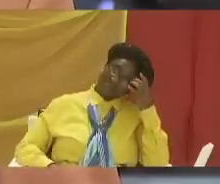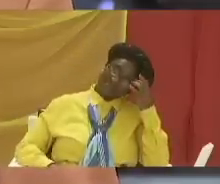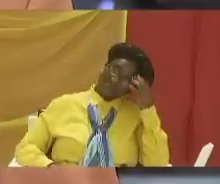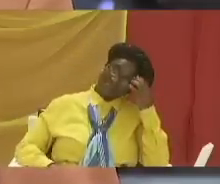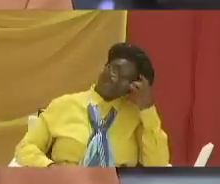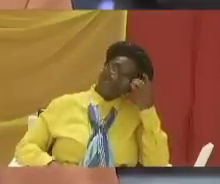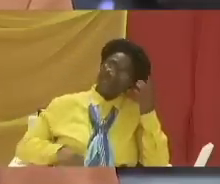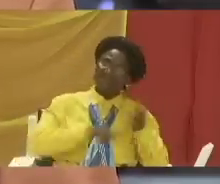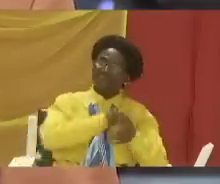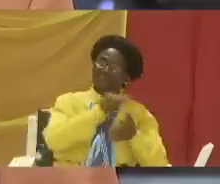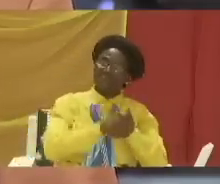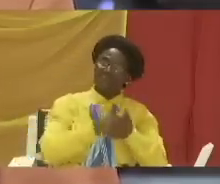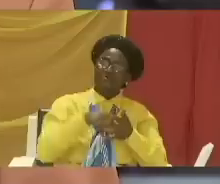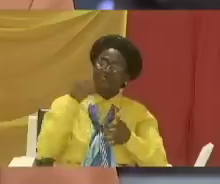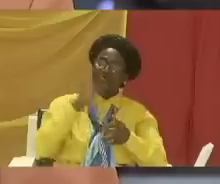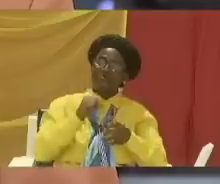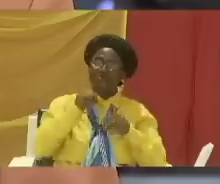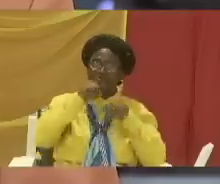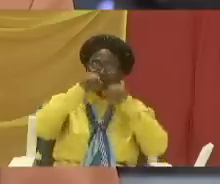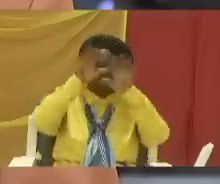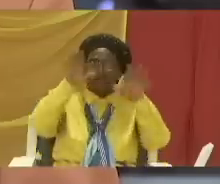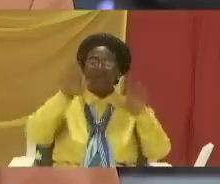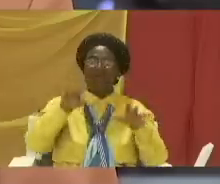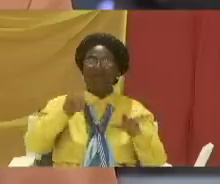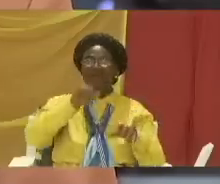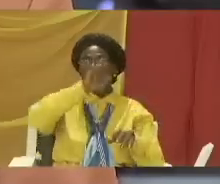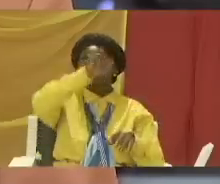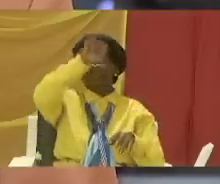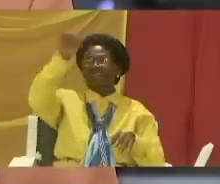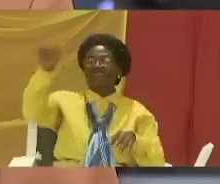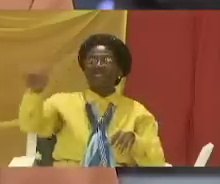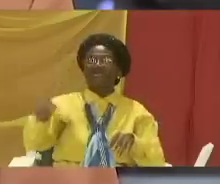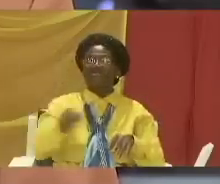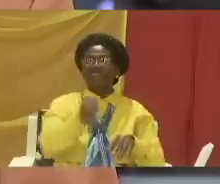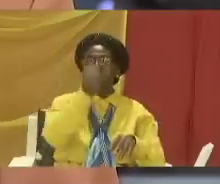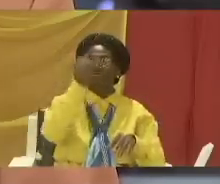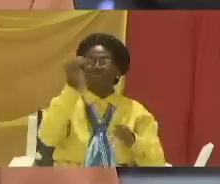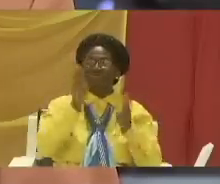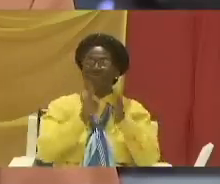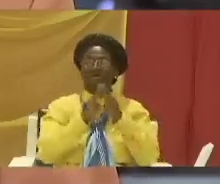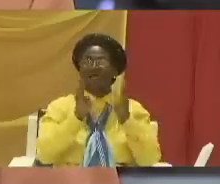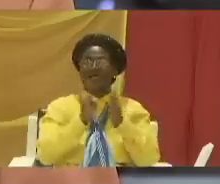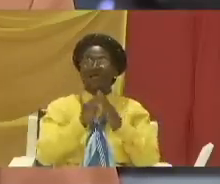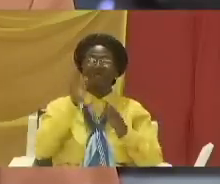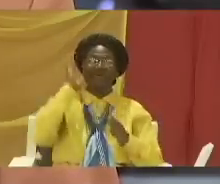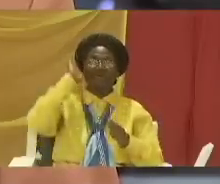Those who bless Jerusalem will have peace.